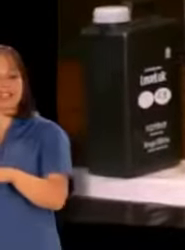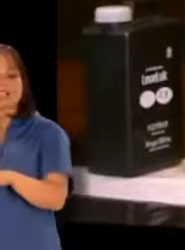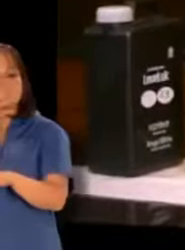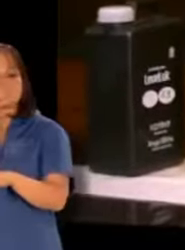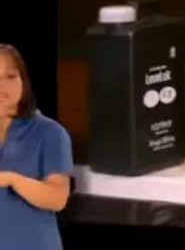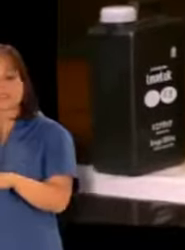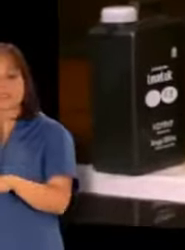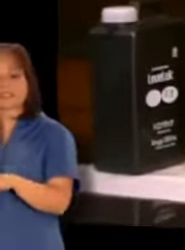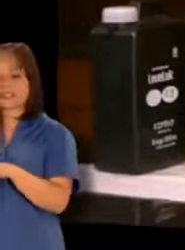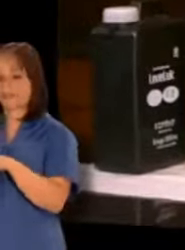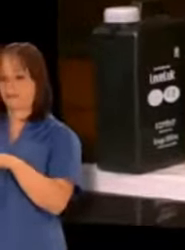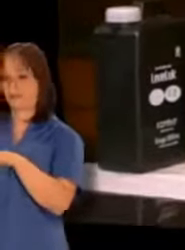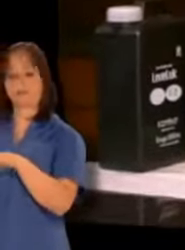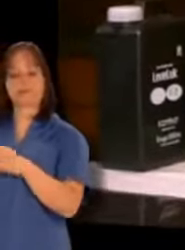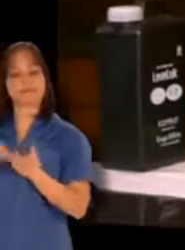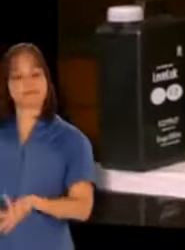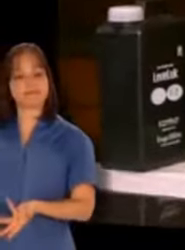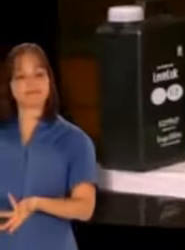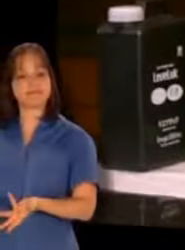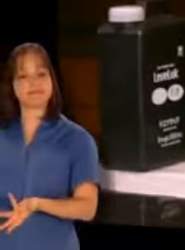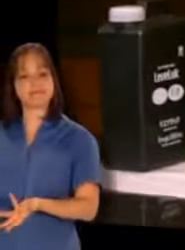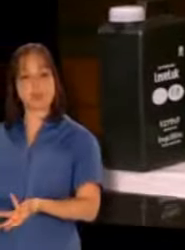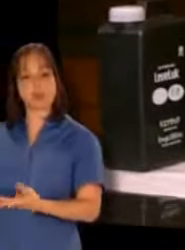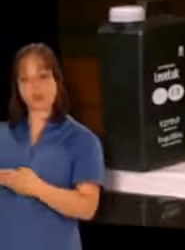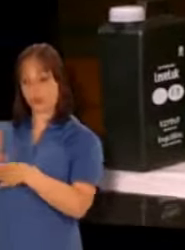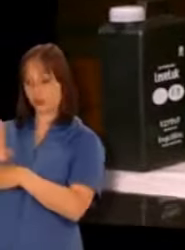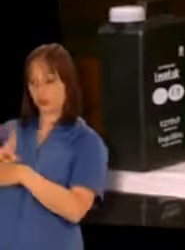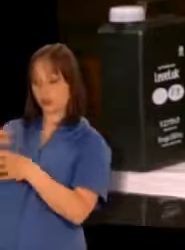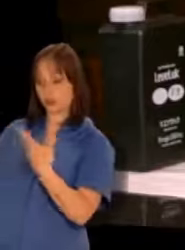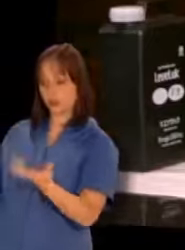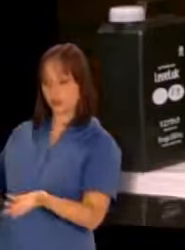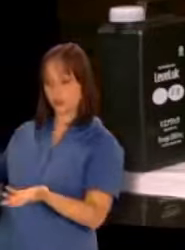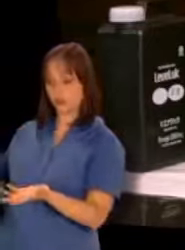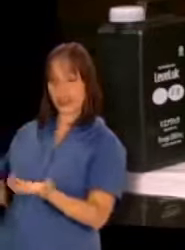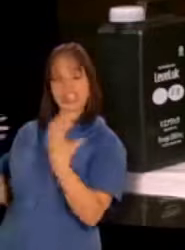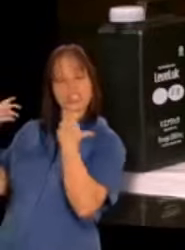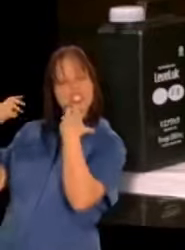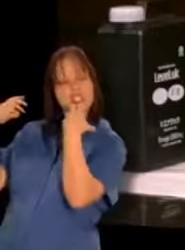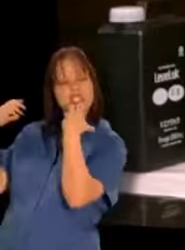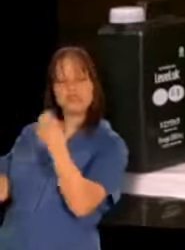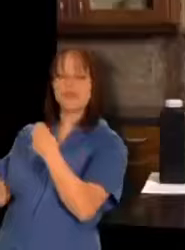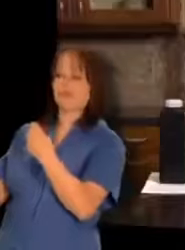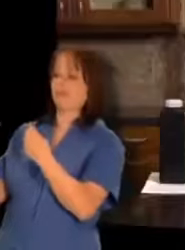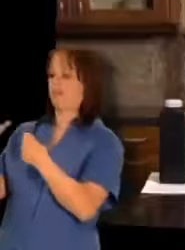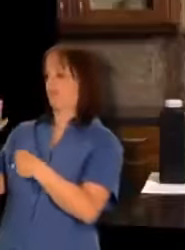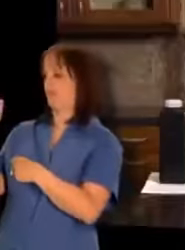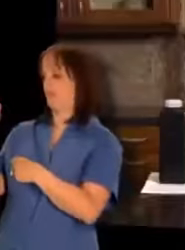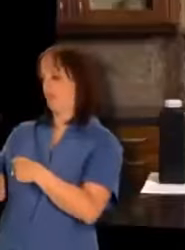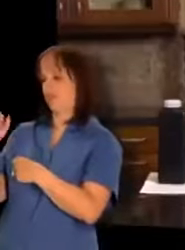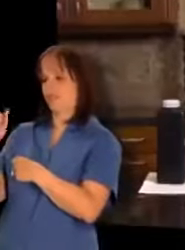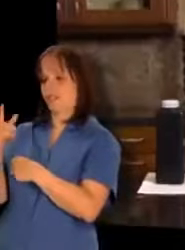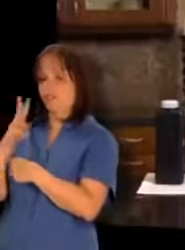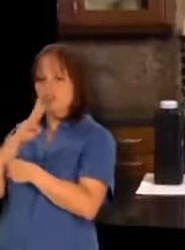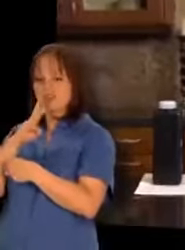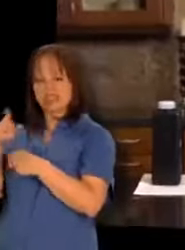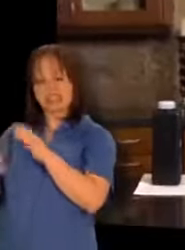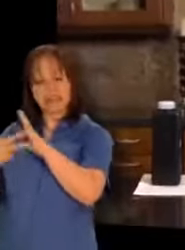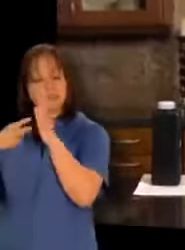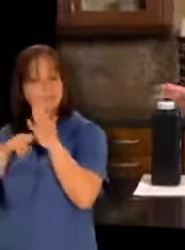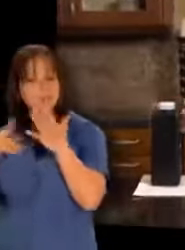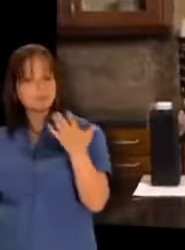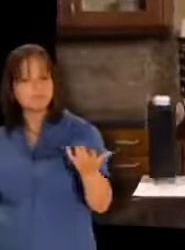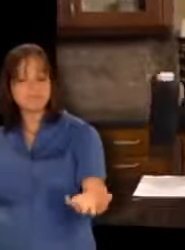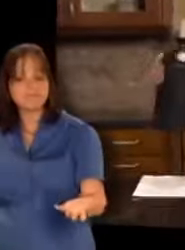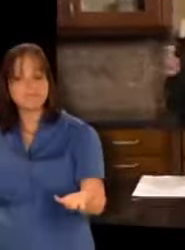tomatoes. And we're going to soak them in what's called strong Kangen water. And strong Kangen water